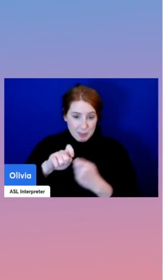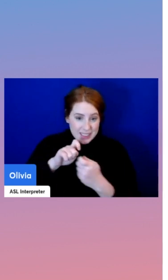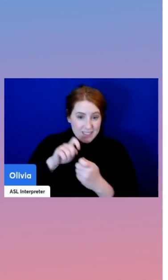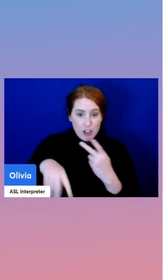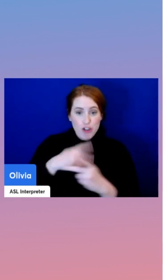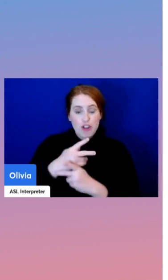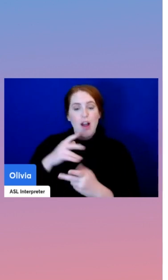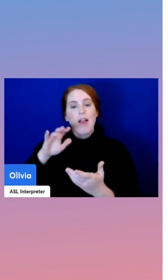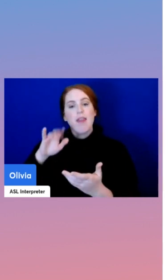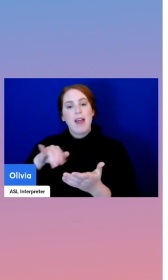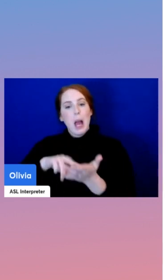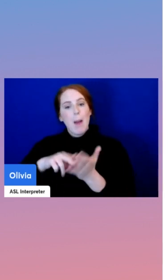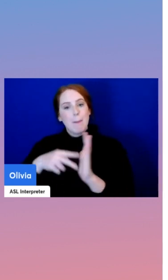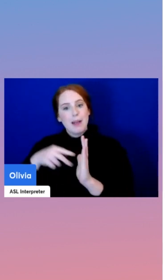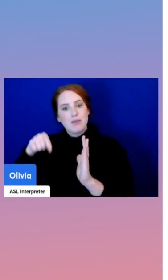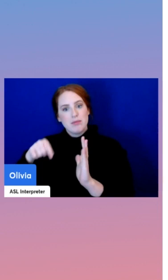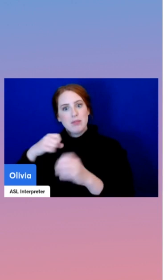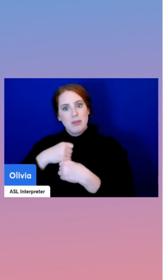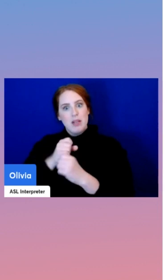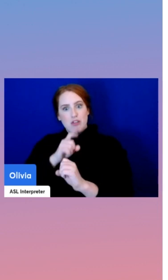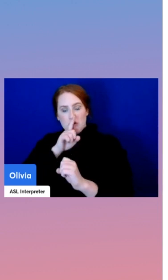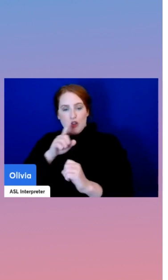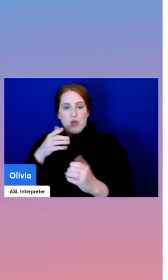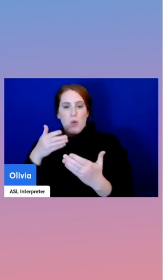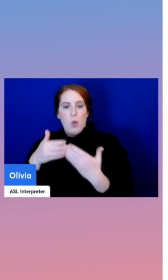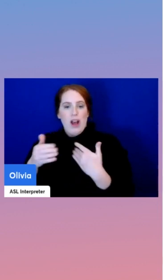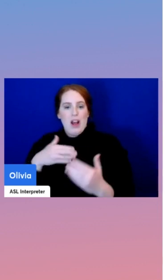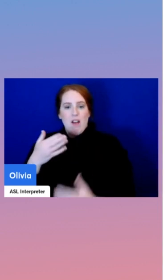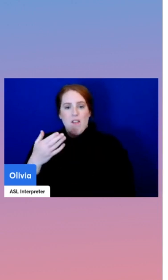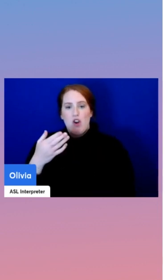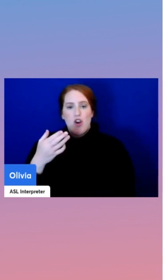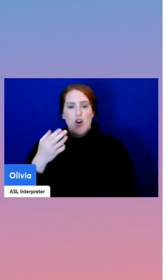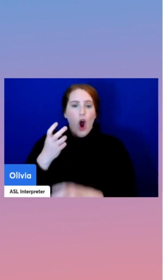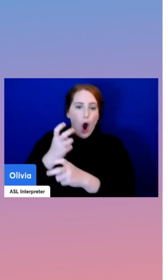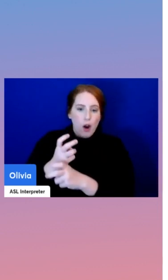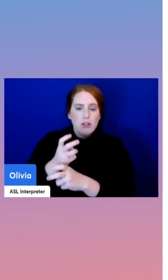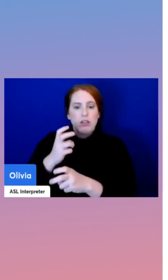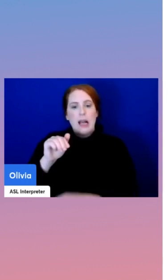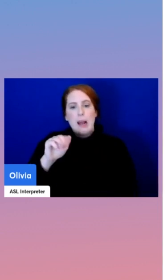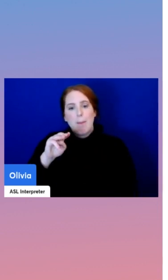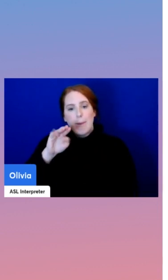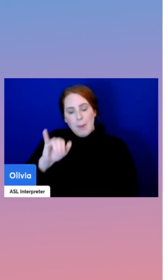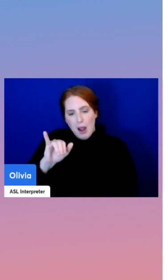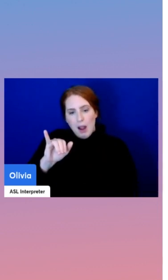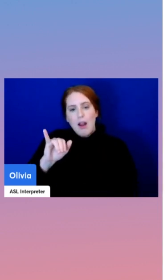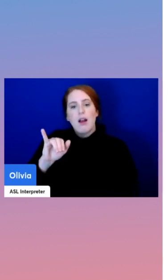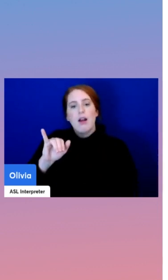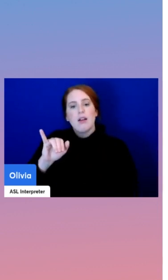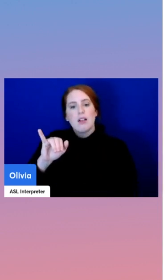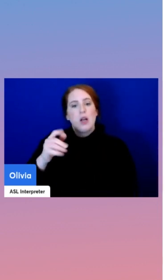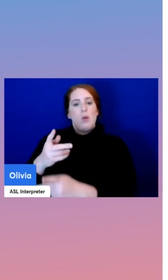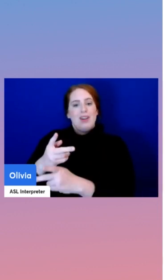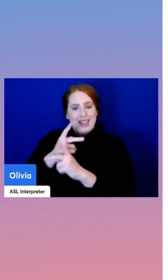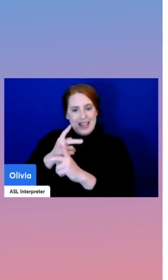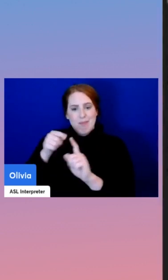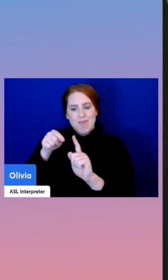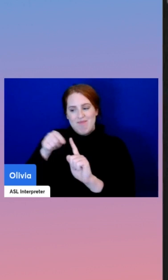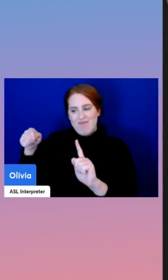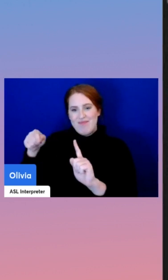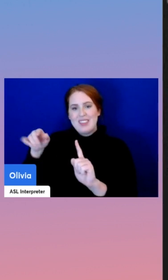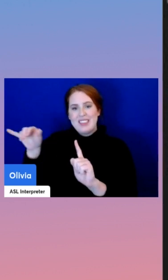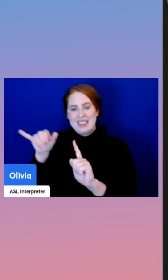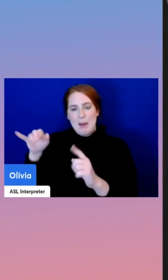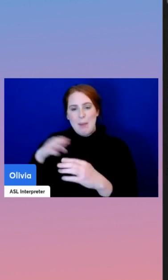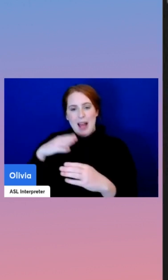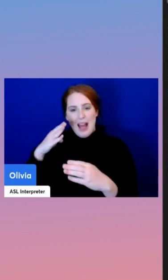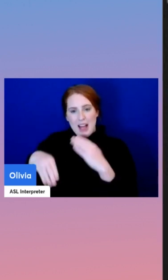sure that whatever hardened AMI I will be launching with this image as a base, I will keep the same end of support date. So now